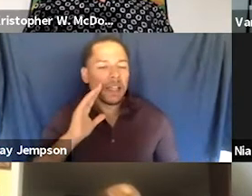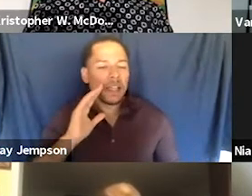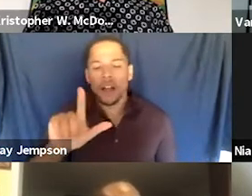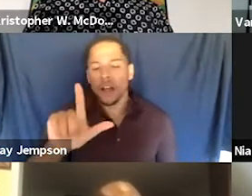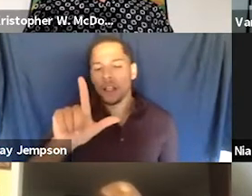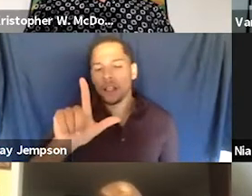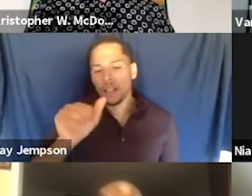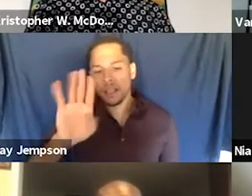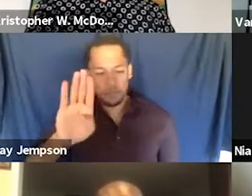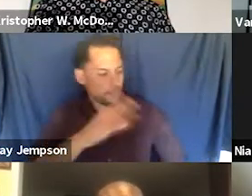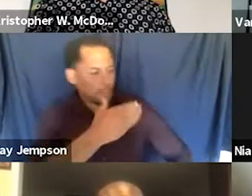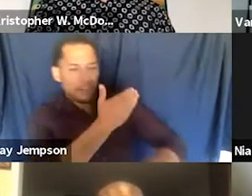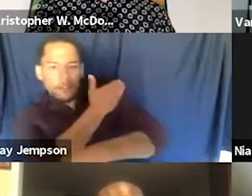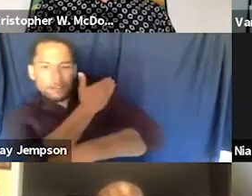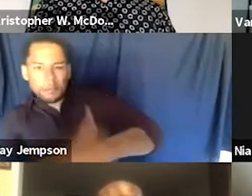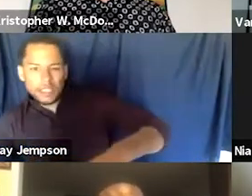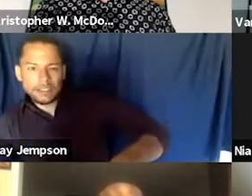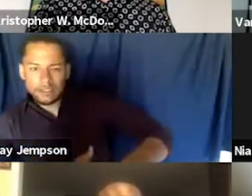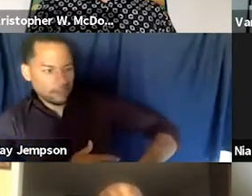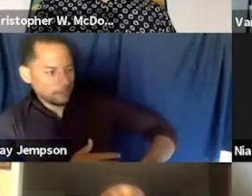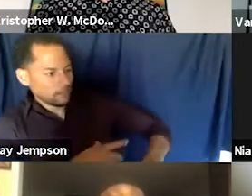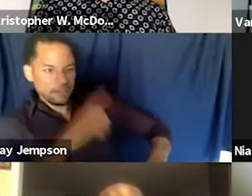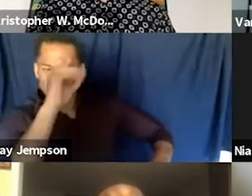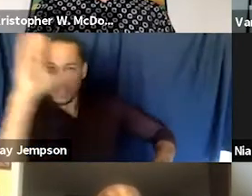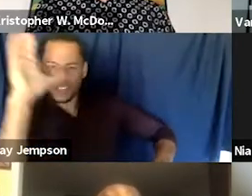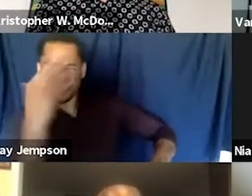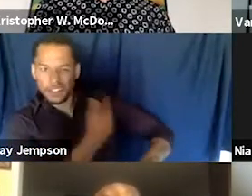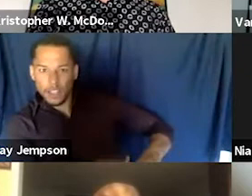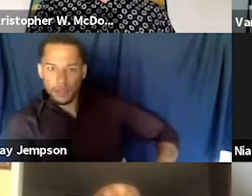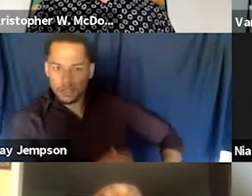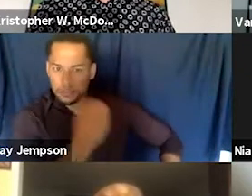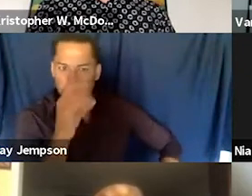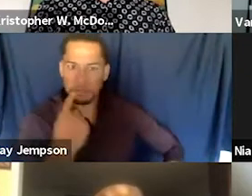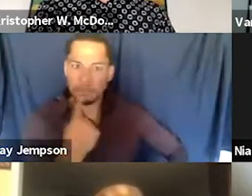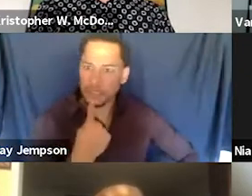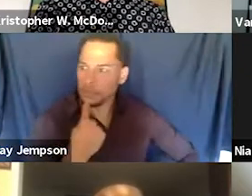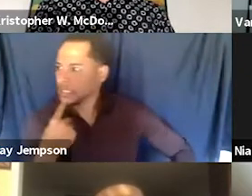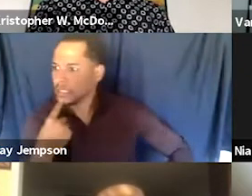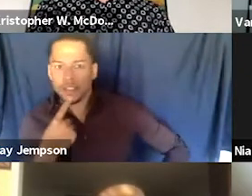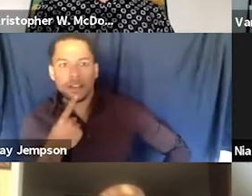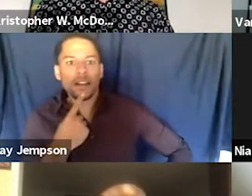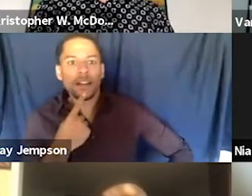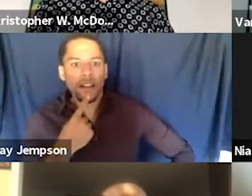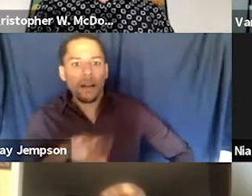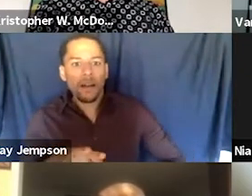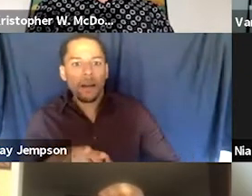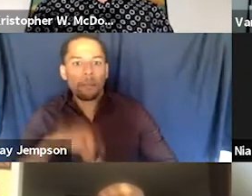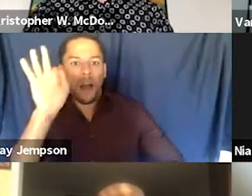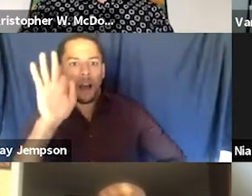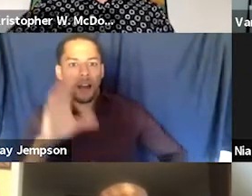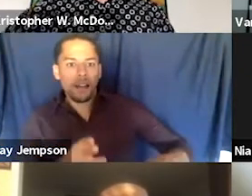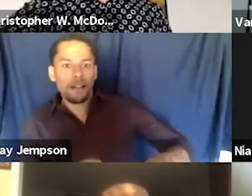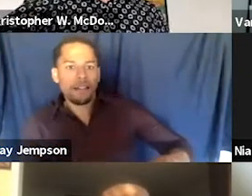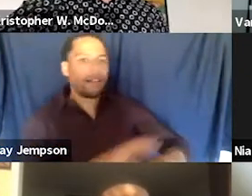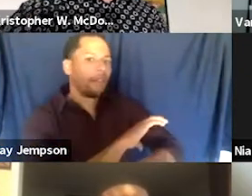I needed in COVID. Like in quarantine, I didn't even know I needed this. And I started looking forward to